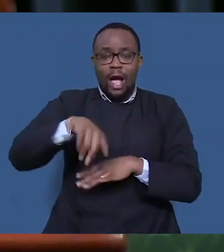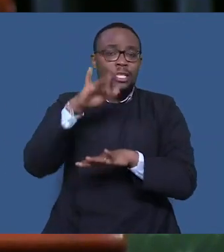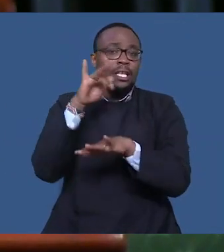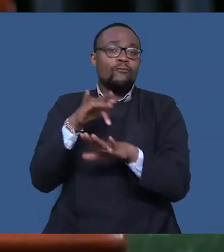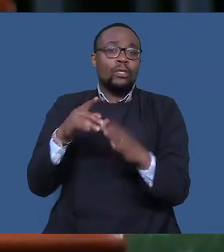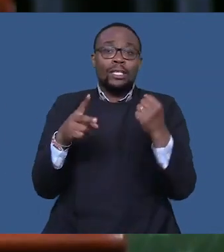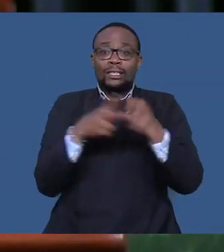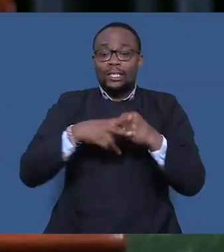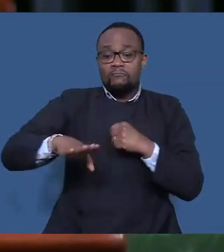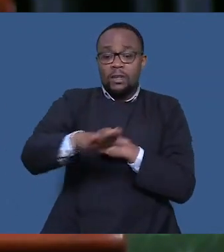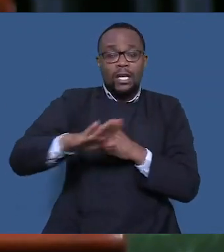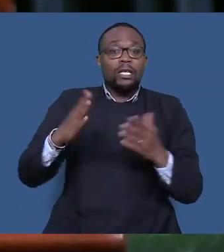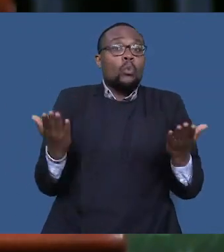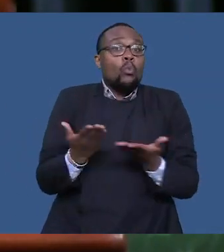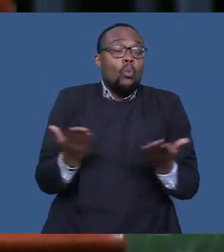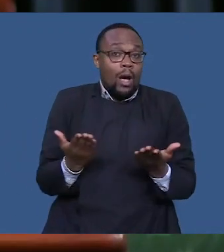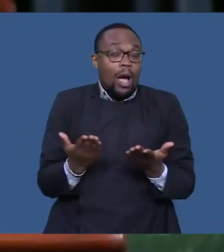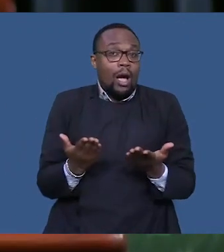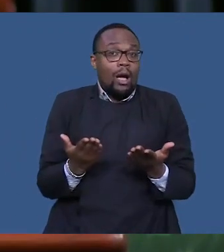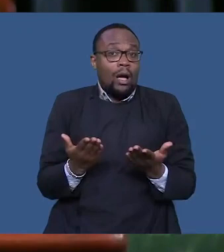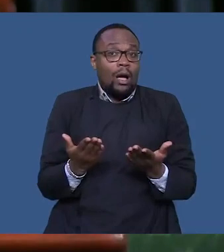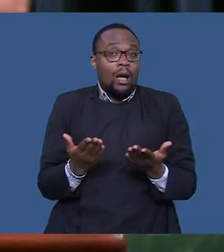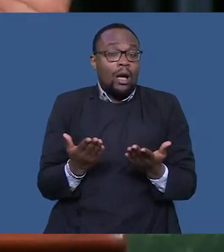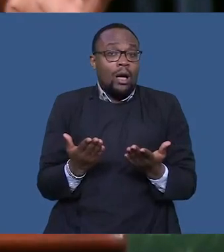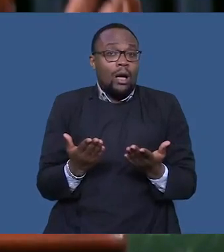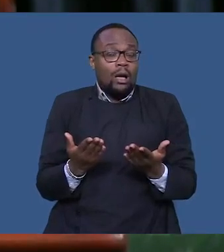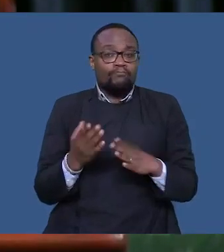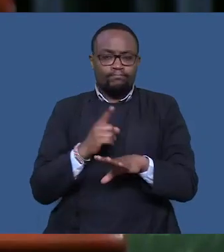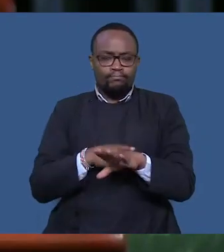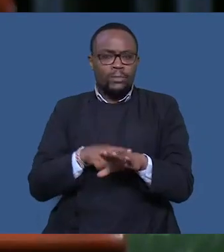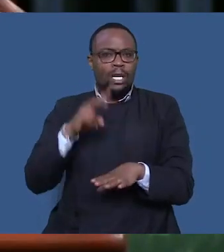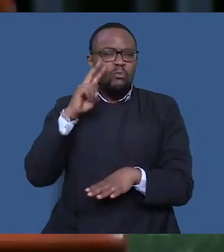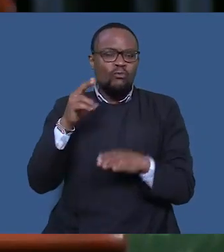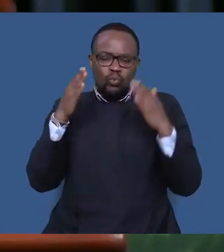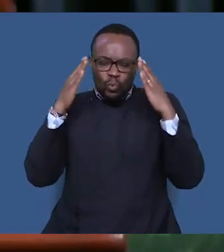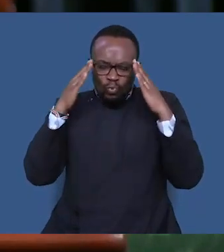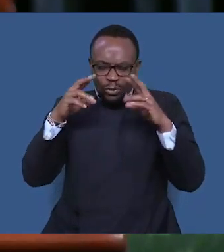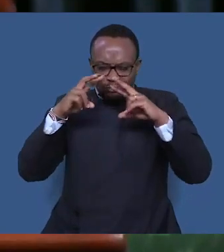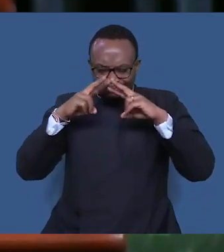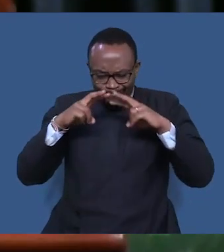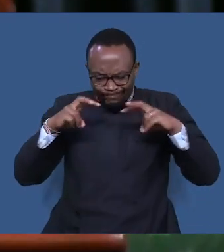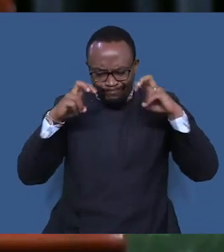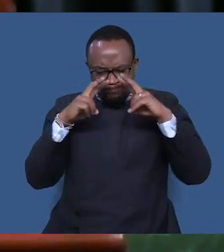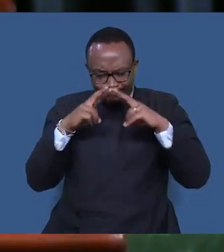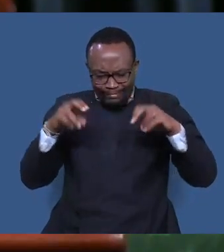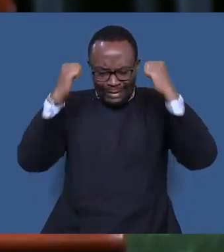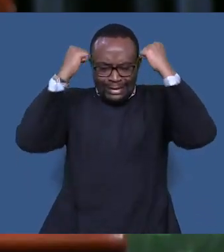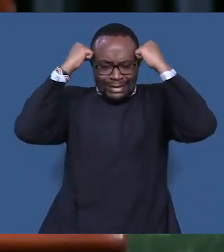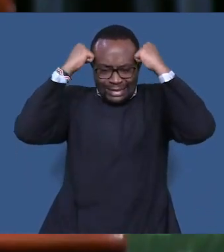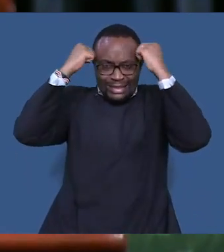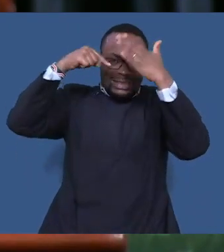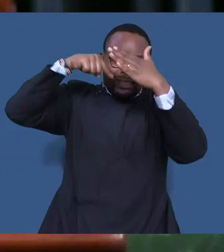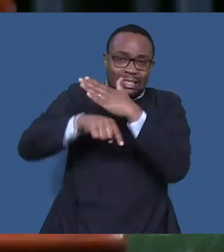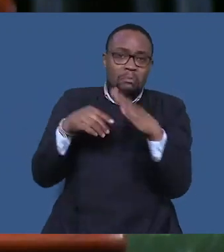influence? The seven spheres that God actually revealed. And when you look keenly and you introspect and you study keenly